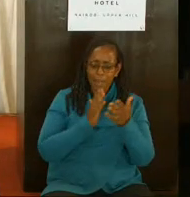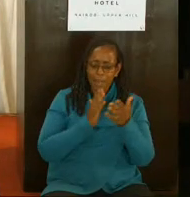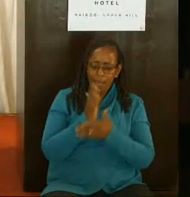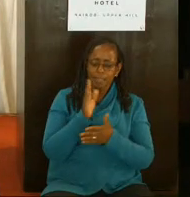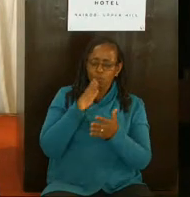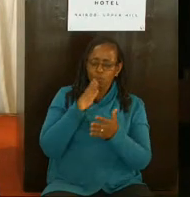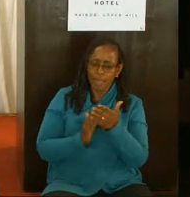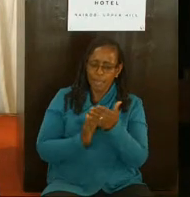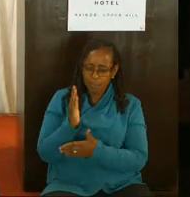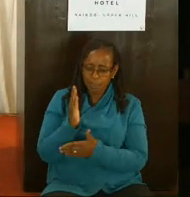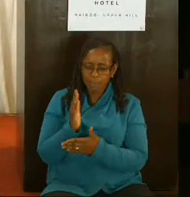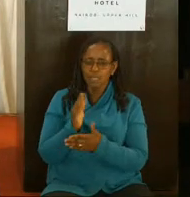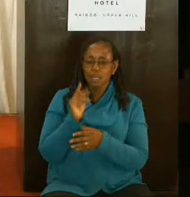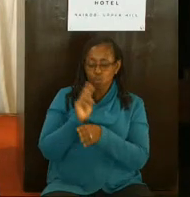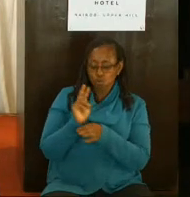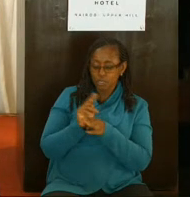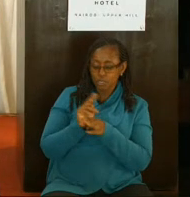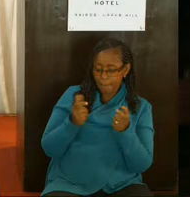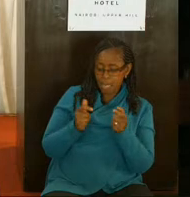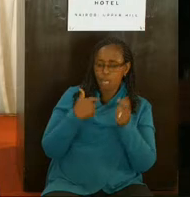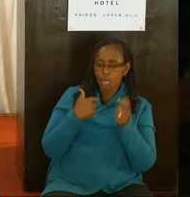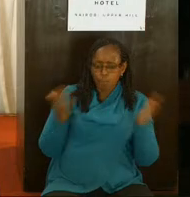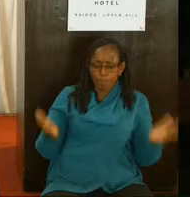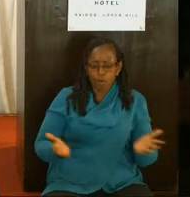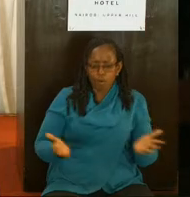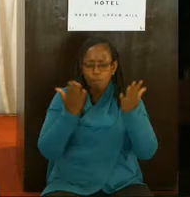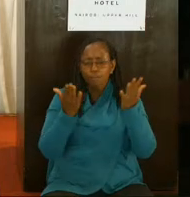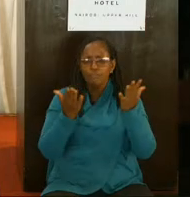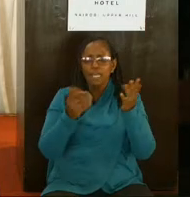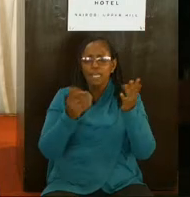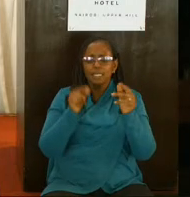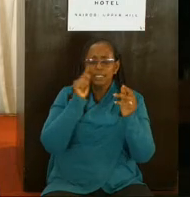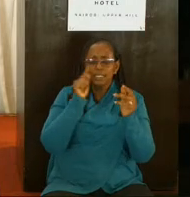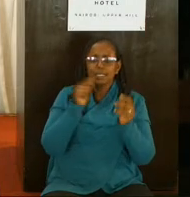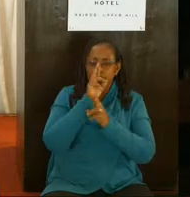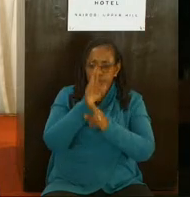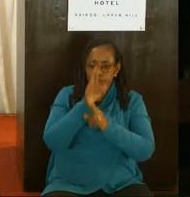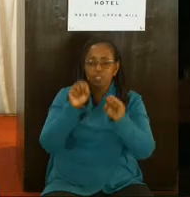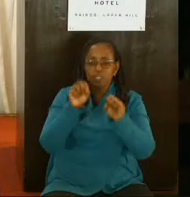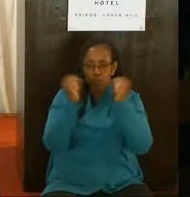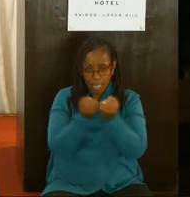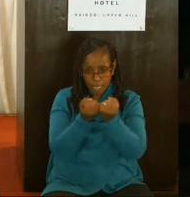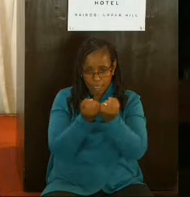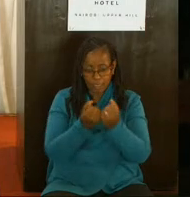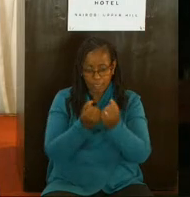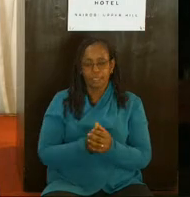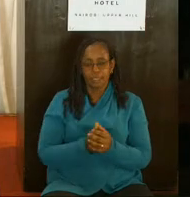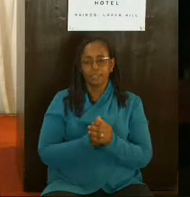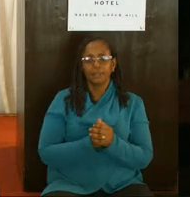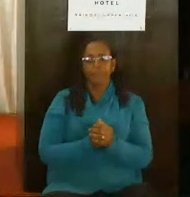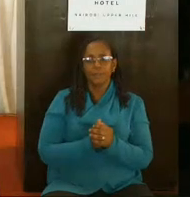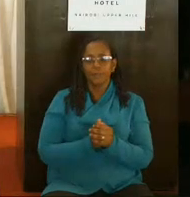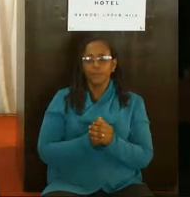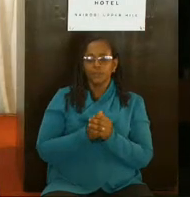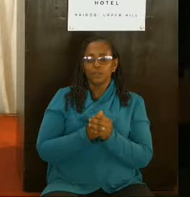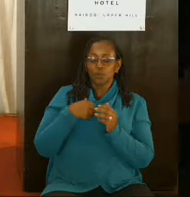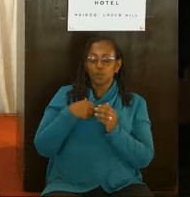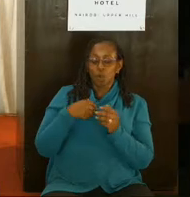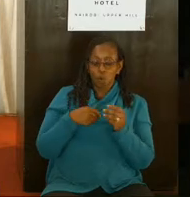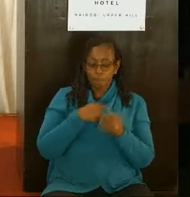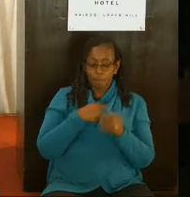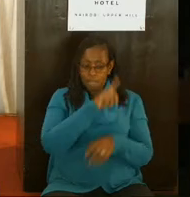and its mission is to use the media to promote an informed and gender responsive Society so patience in light of what